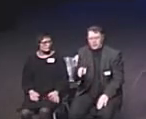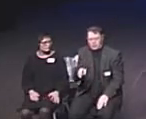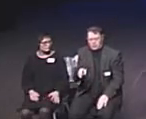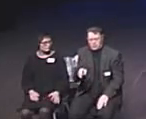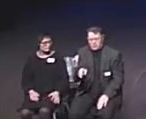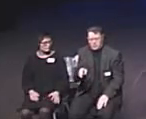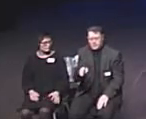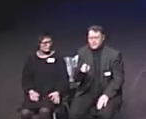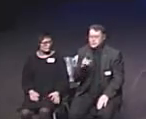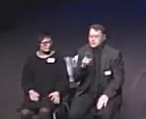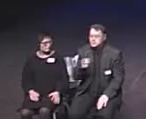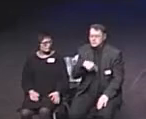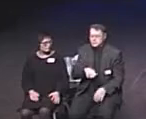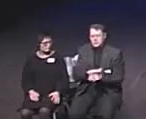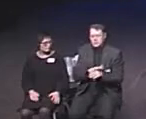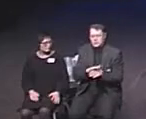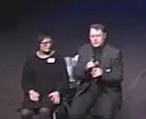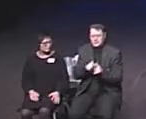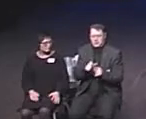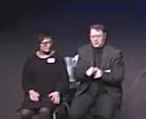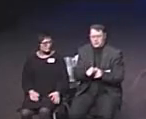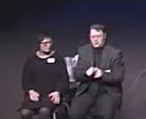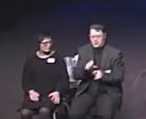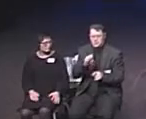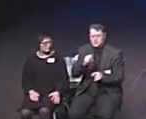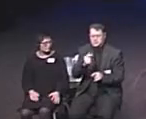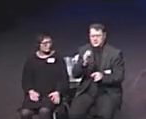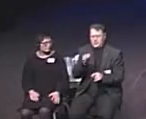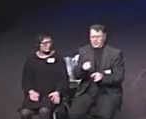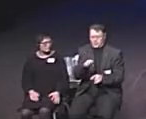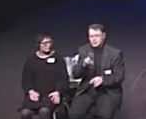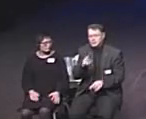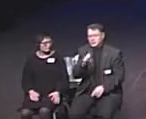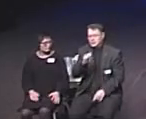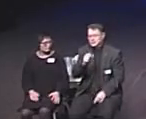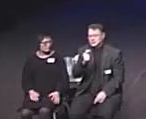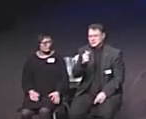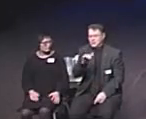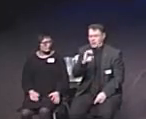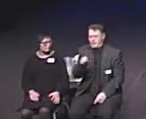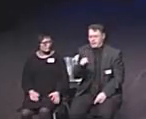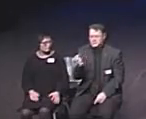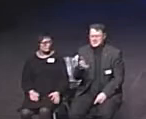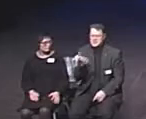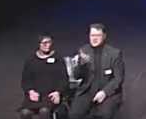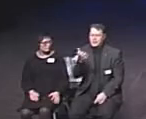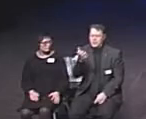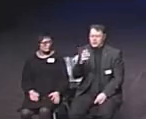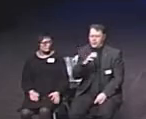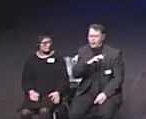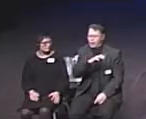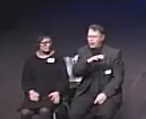And we use the word STEM or STEAM. All science centers all over